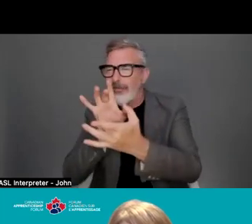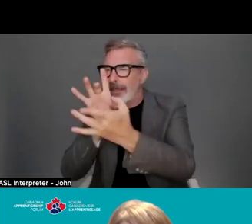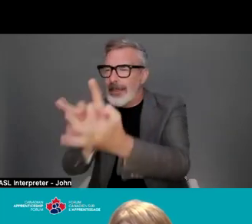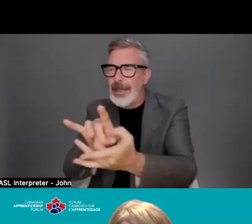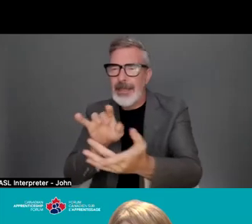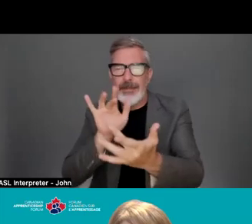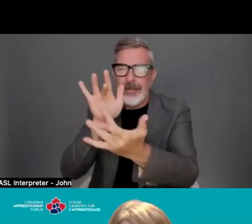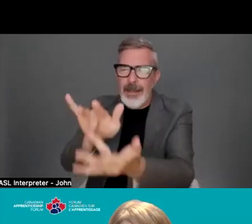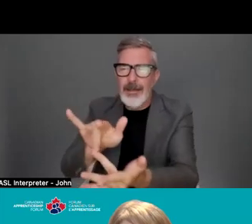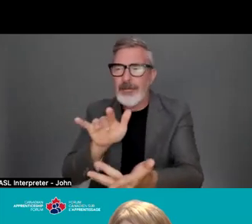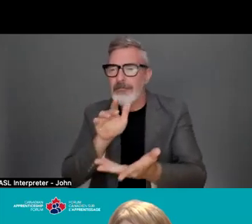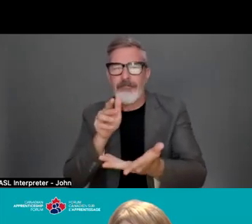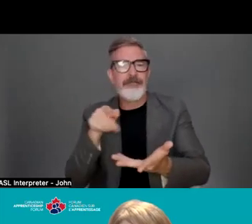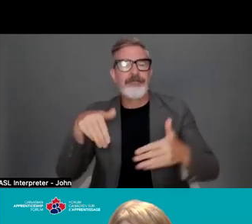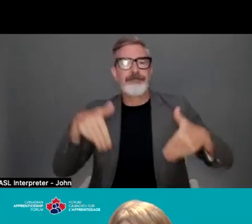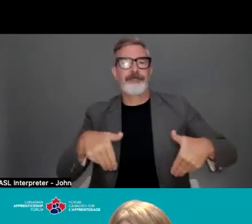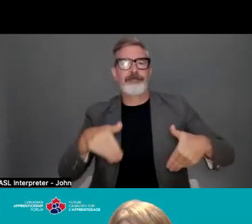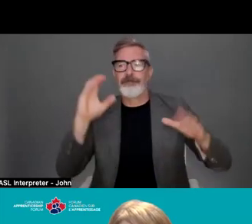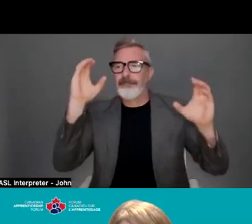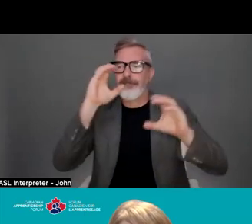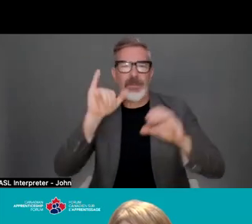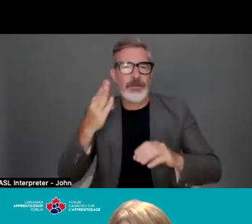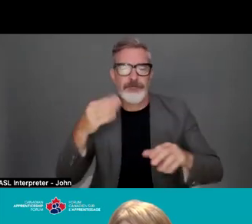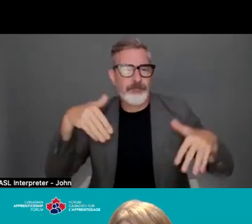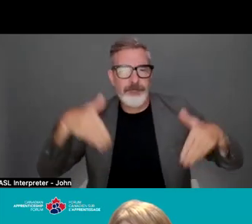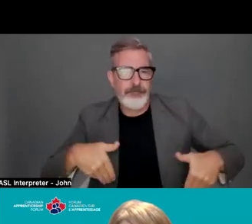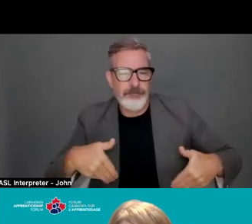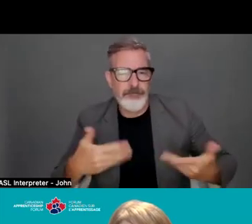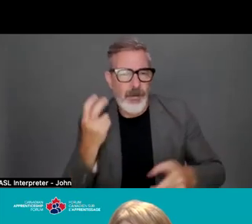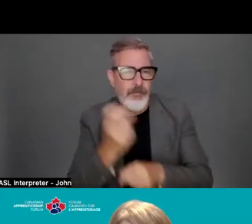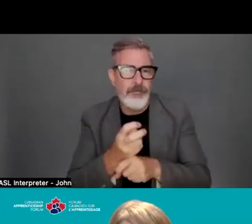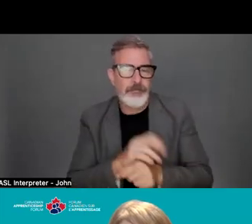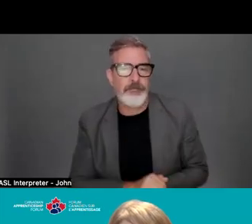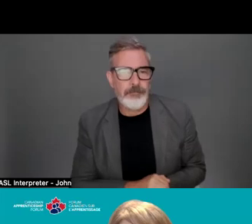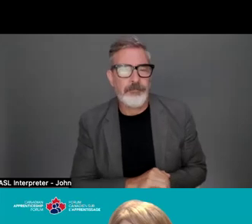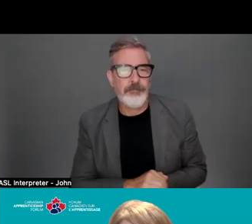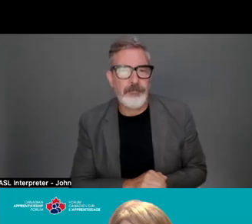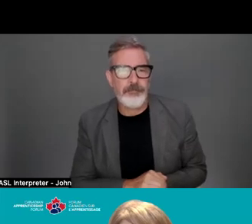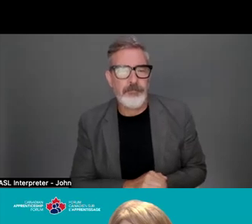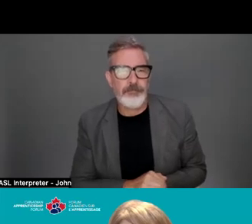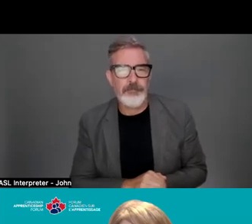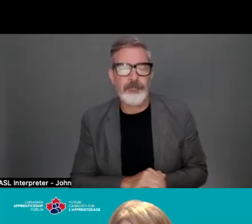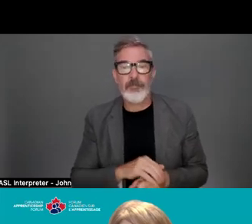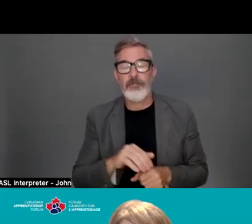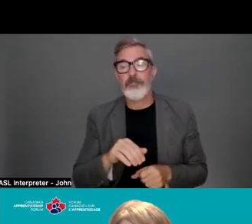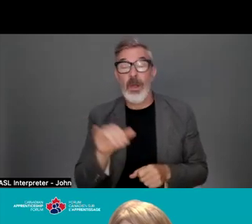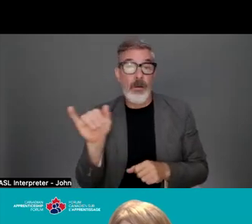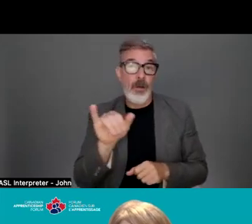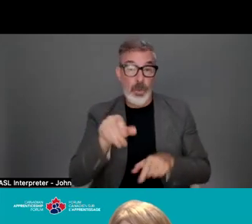Our research has also found that challenges on the job can